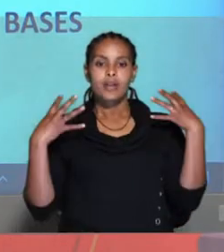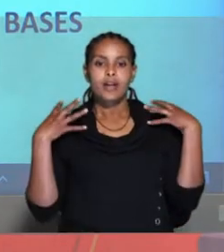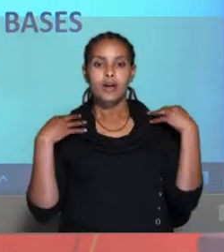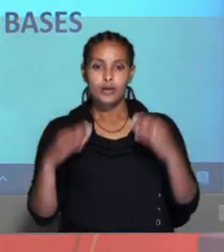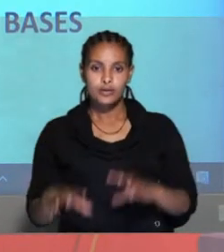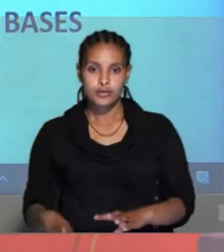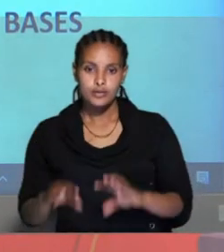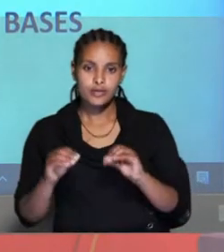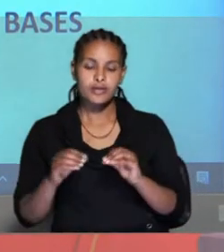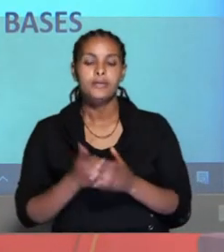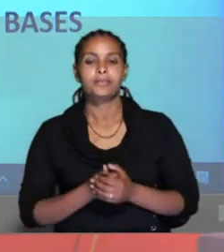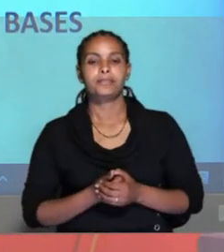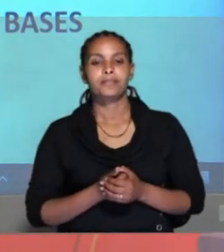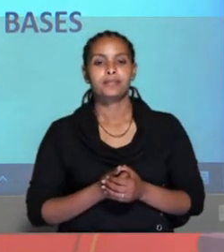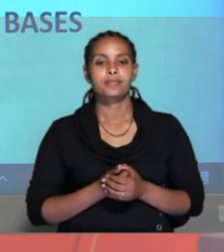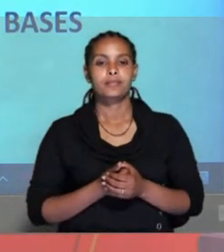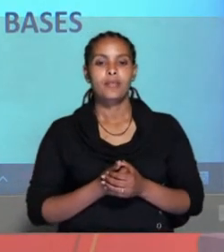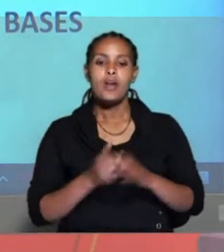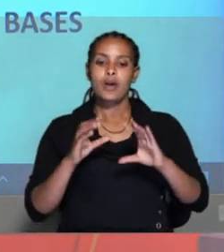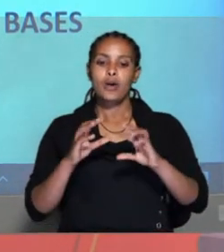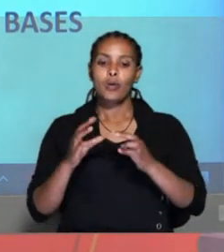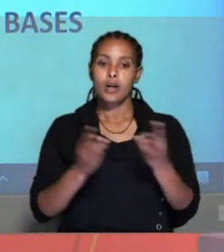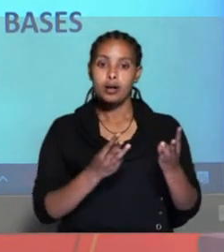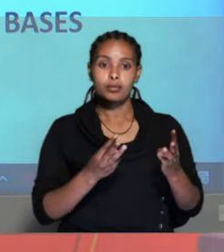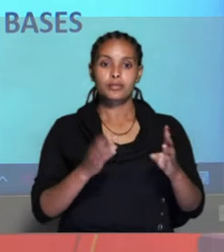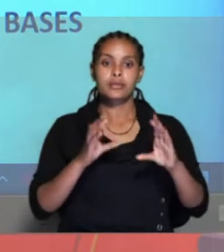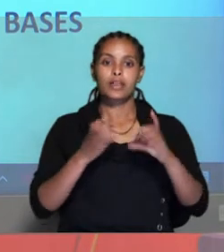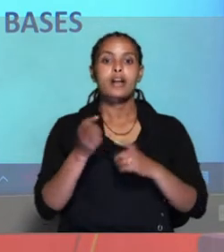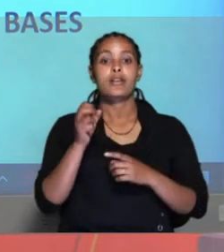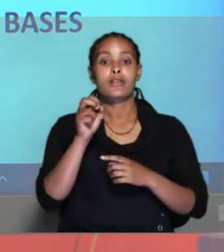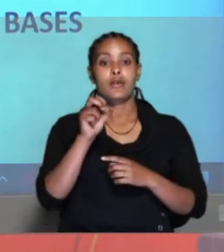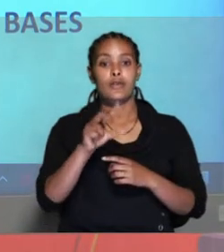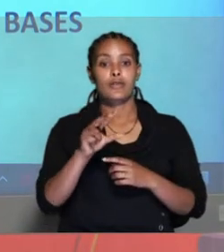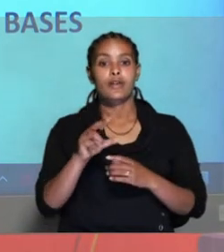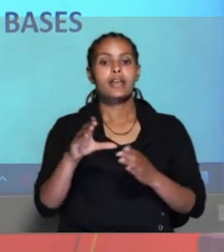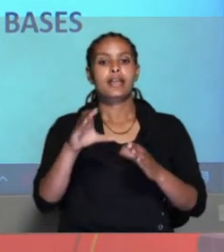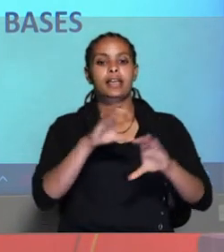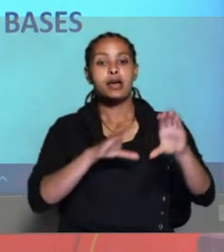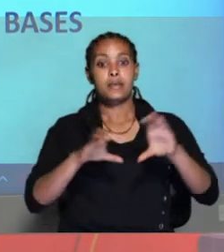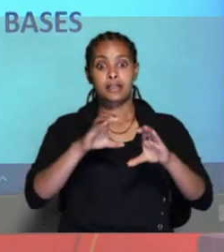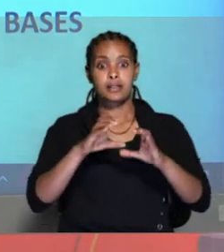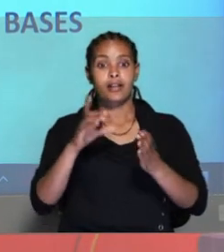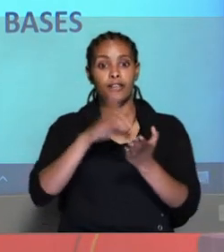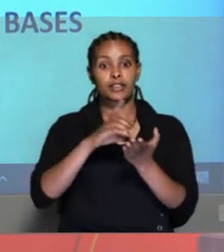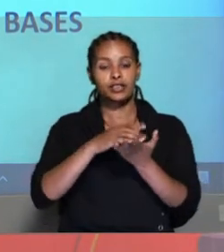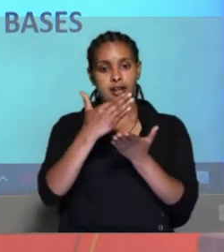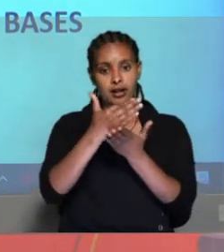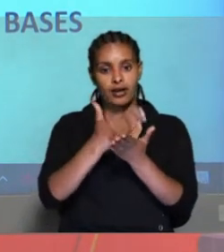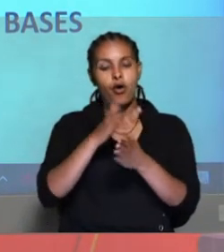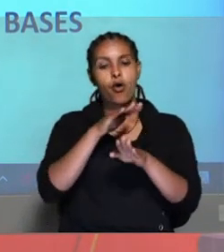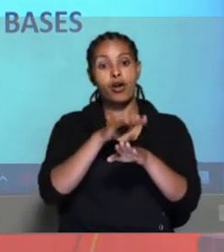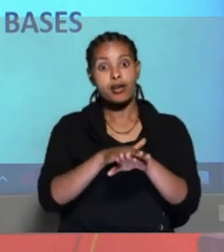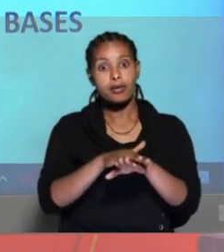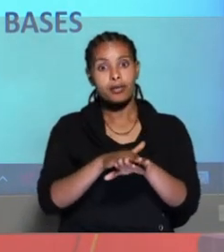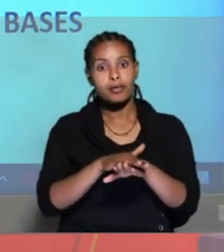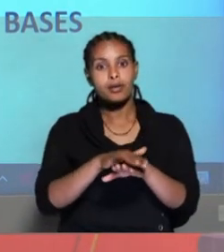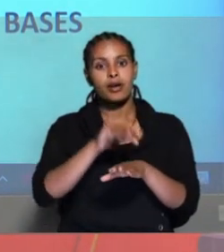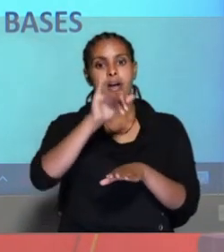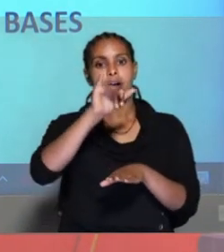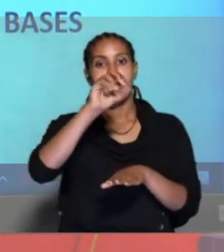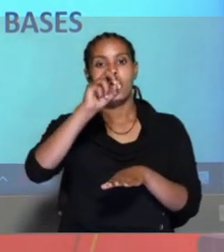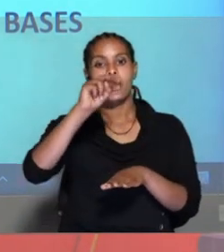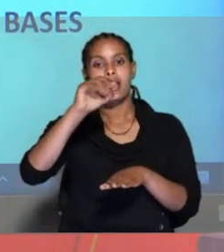Hello, students. Welcome to Grade 12 Chemistry Revision Lesson on